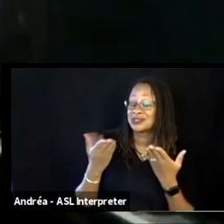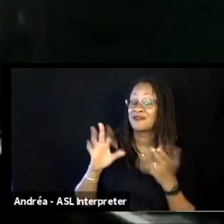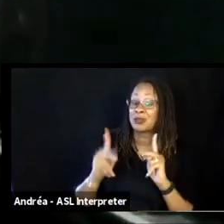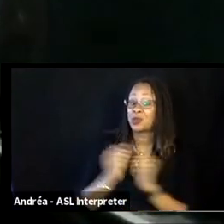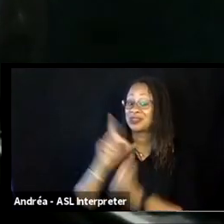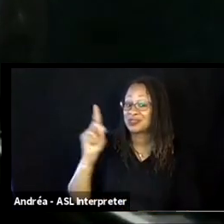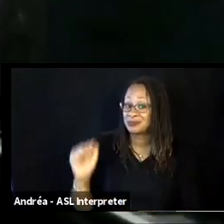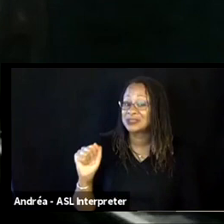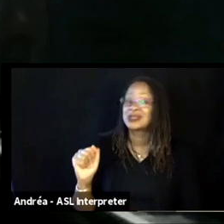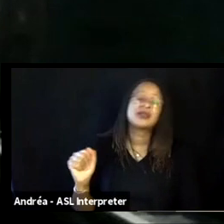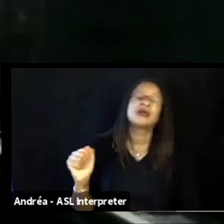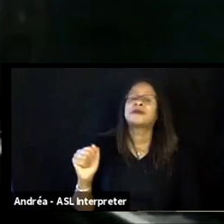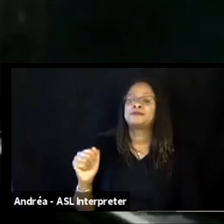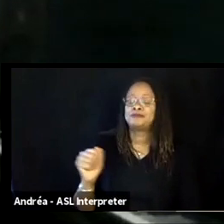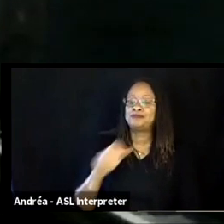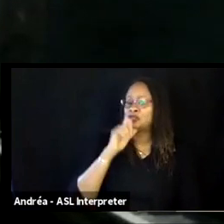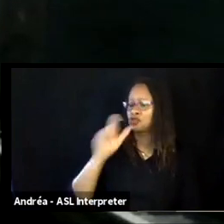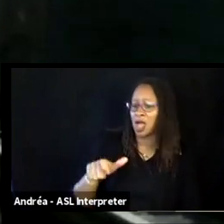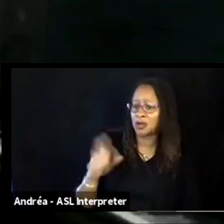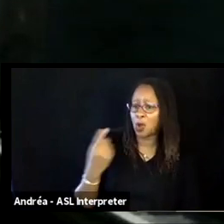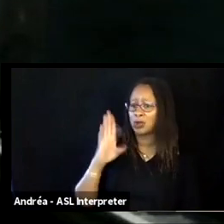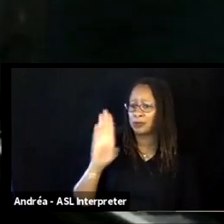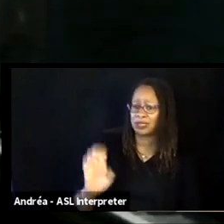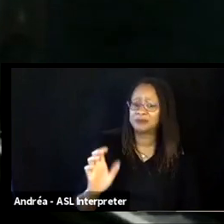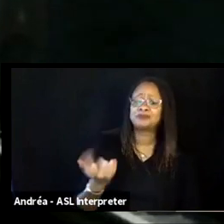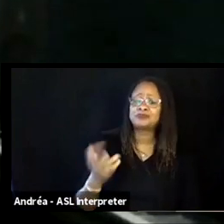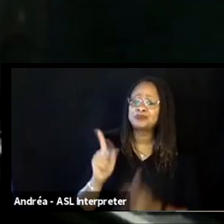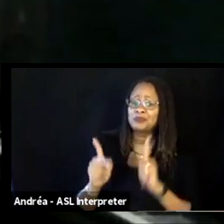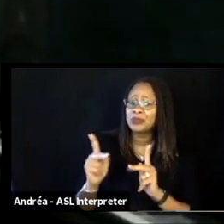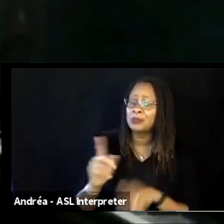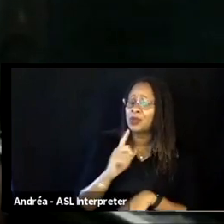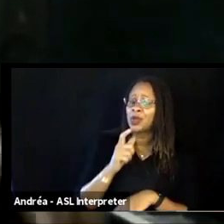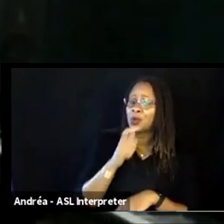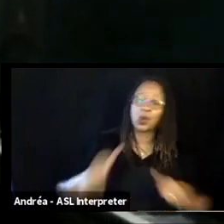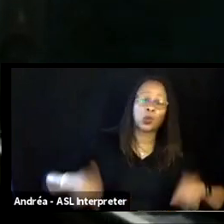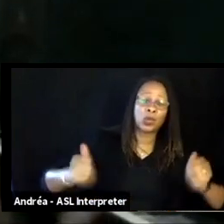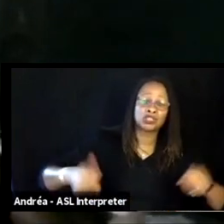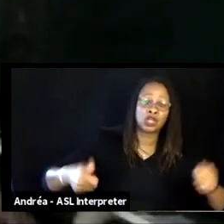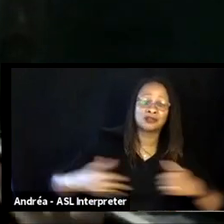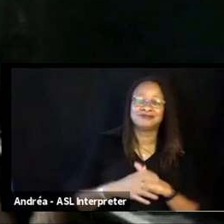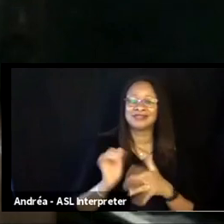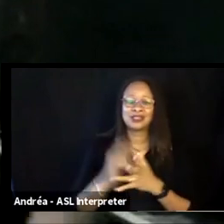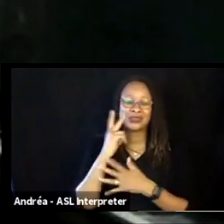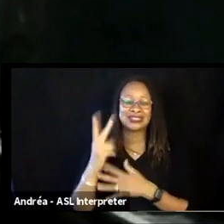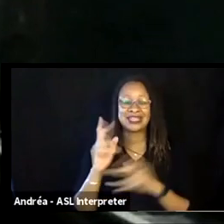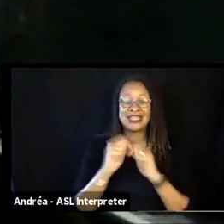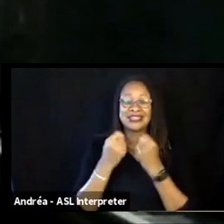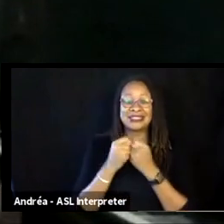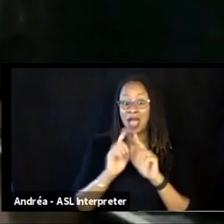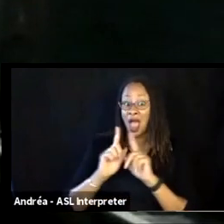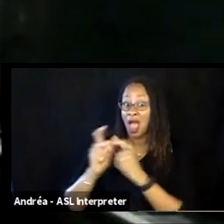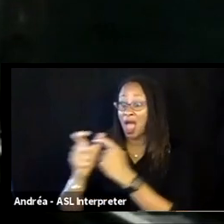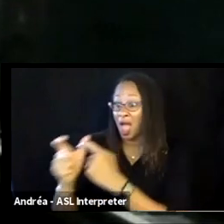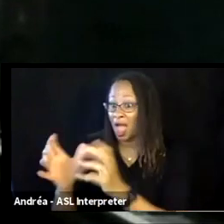disabilities, it should not just be, you know, people who are in wheelchairs. That was kind of where we were seeing teams kind of run to when